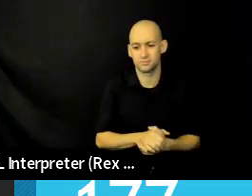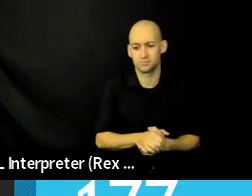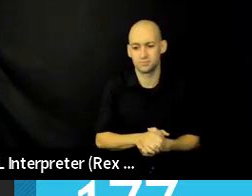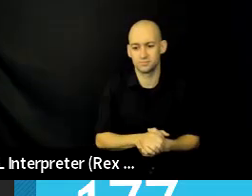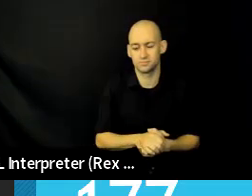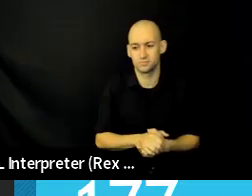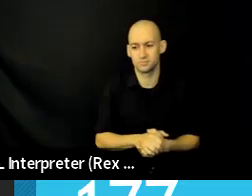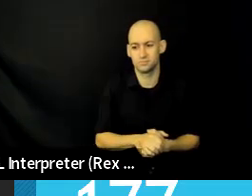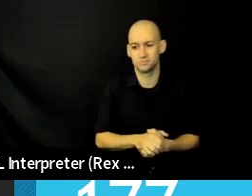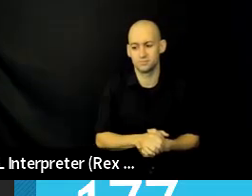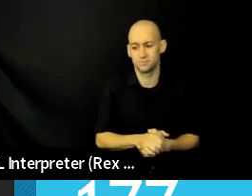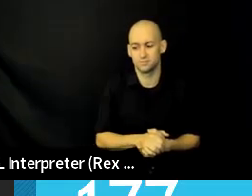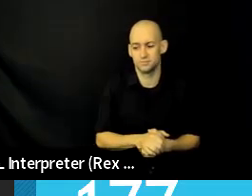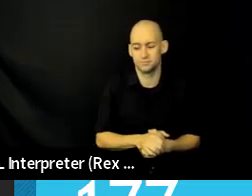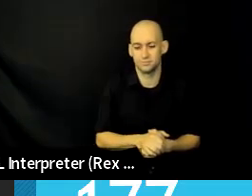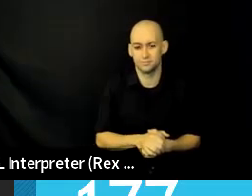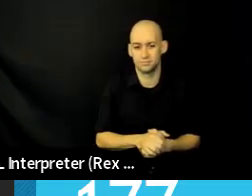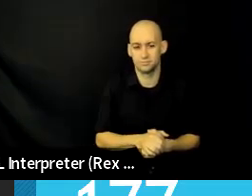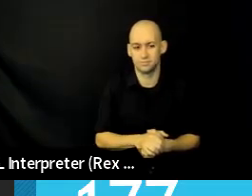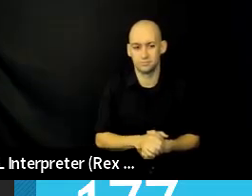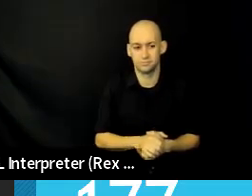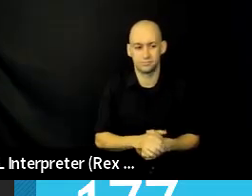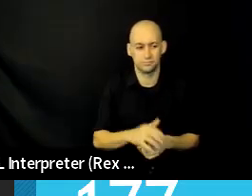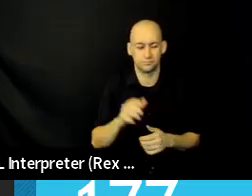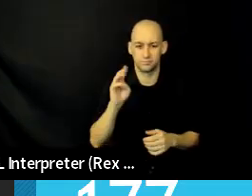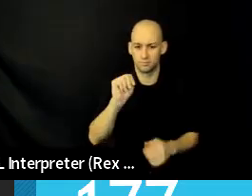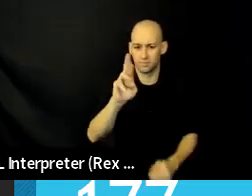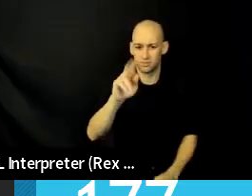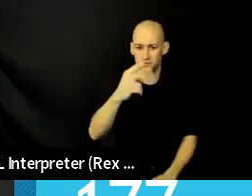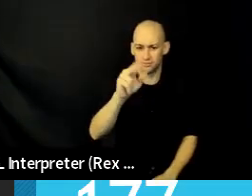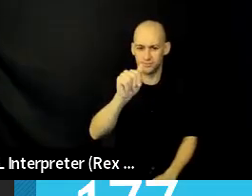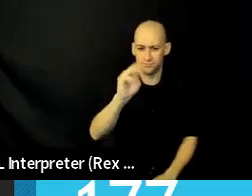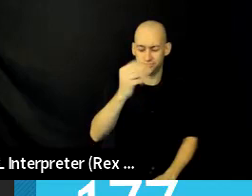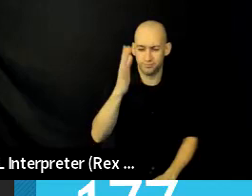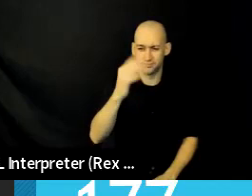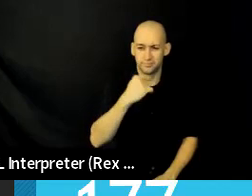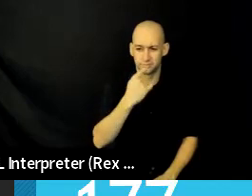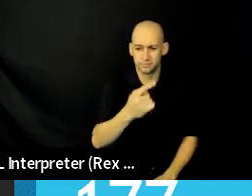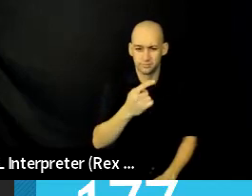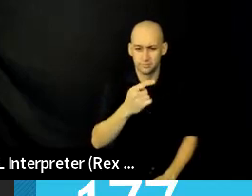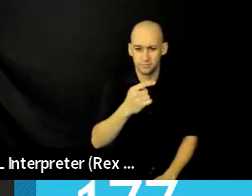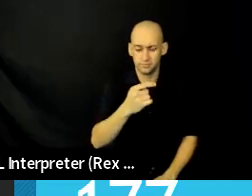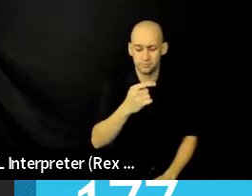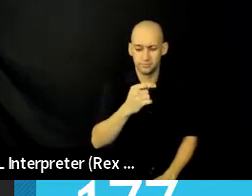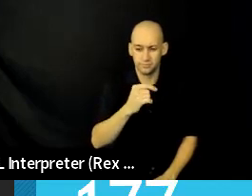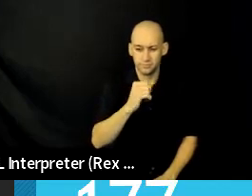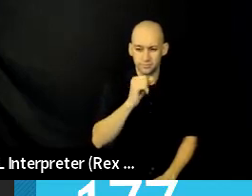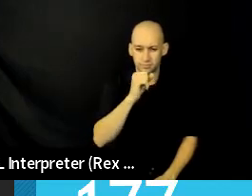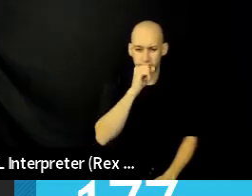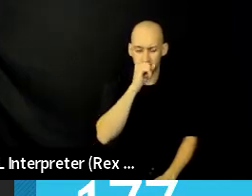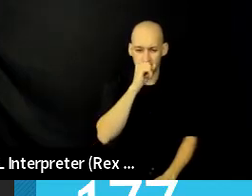As far as volume is concerned, as Mr. Pham expressed earlier today, there has been exponential